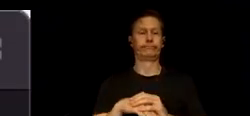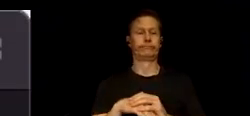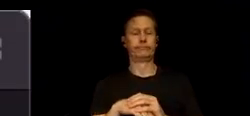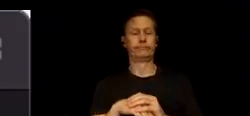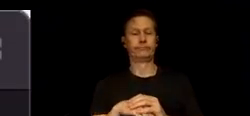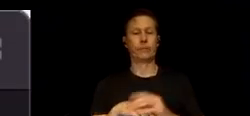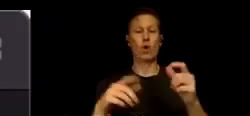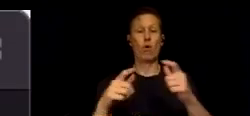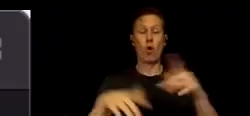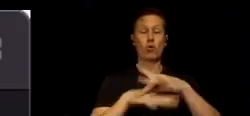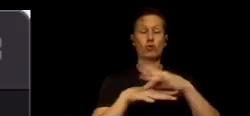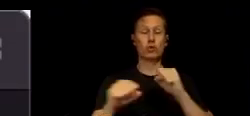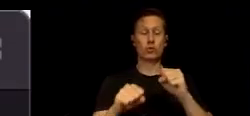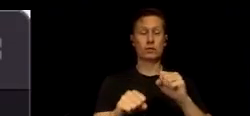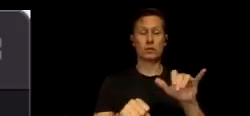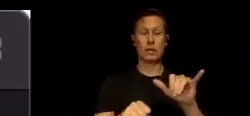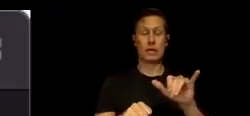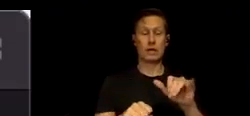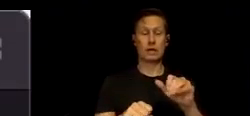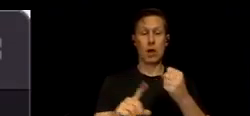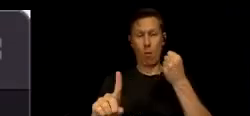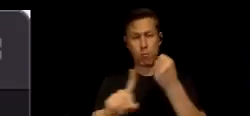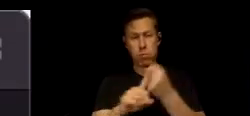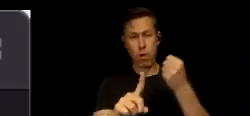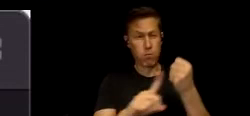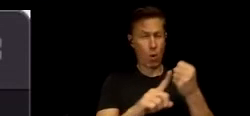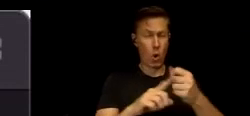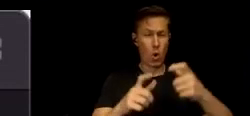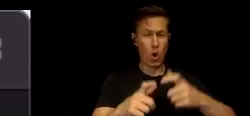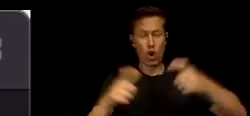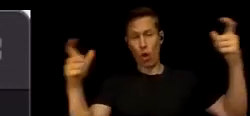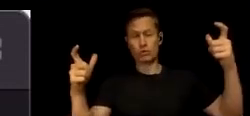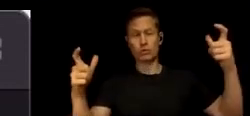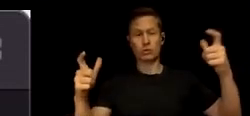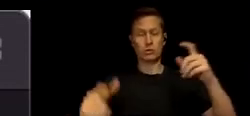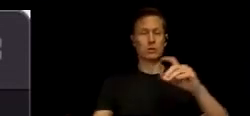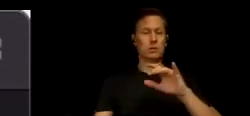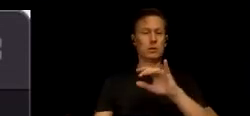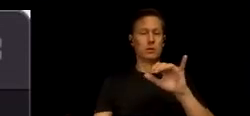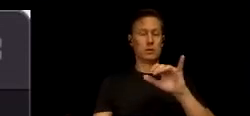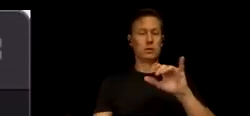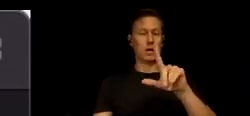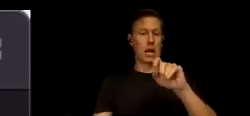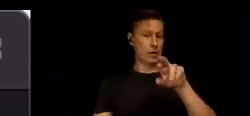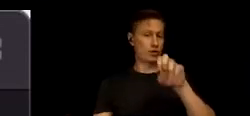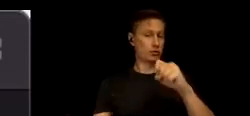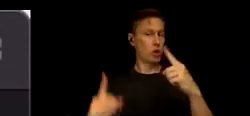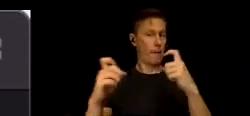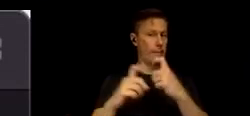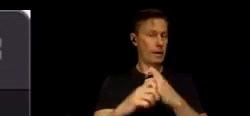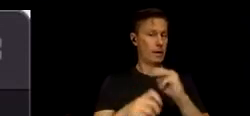Such as the largest strike slip earthquake ever recorded, which, like Landers, was a complex